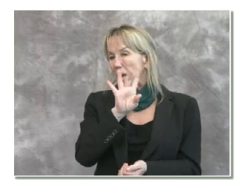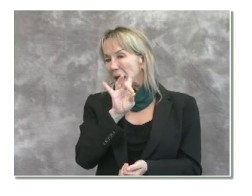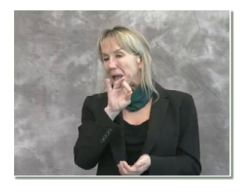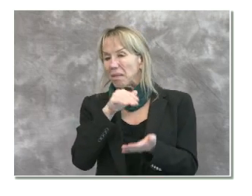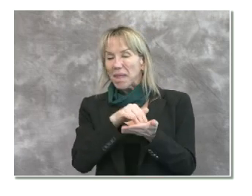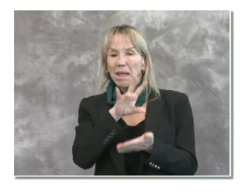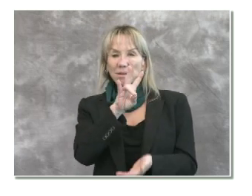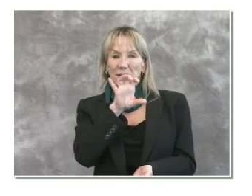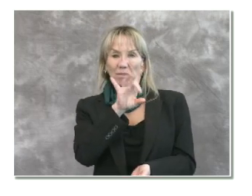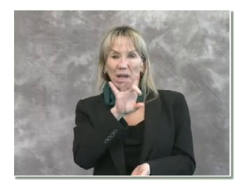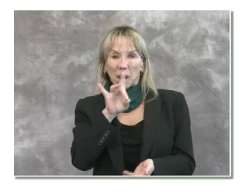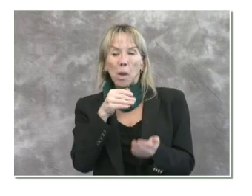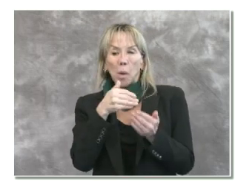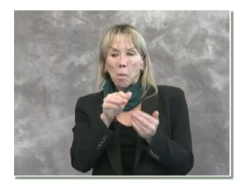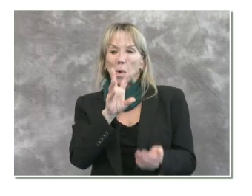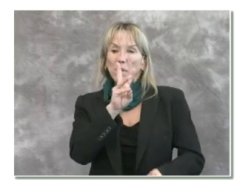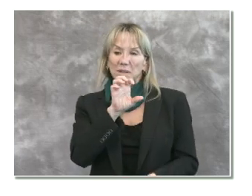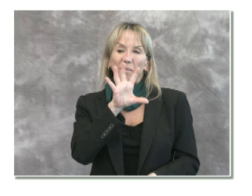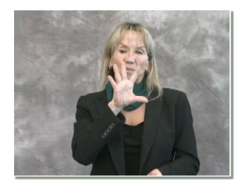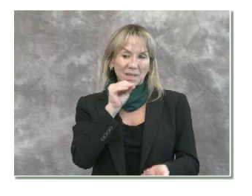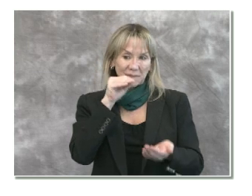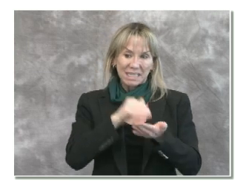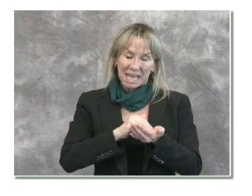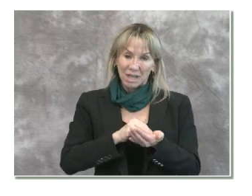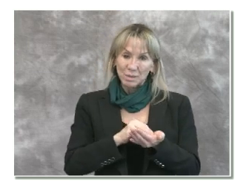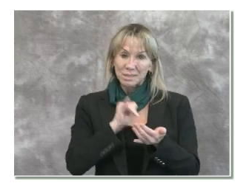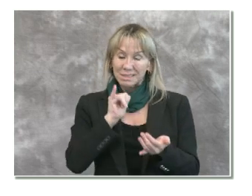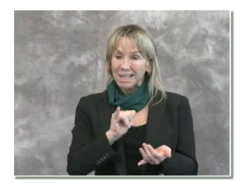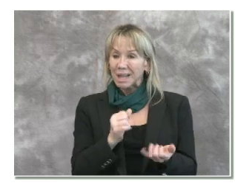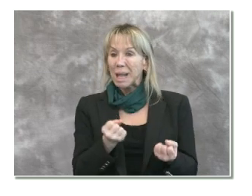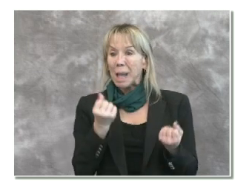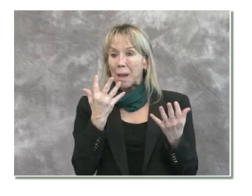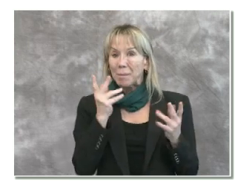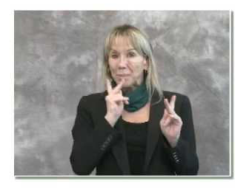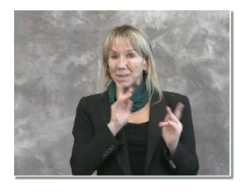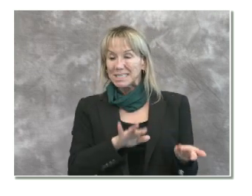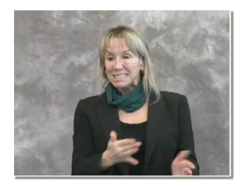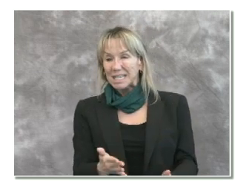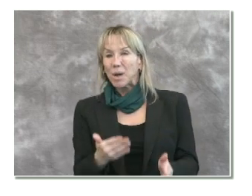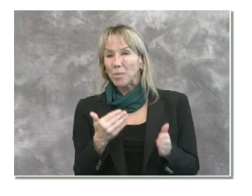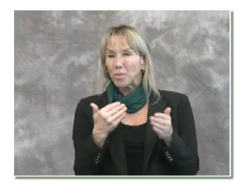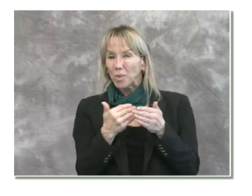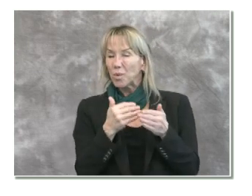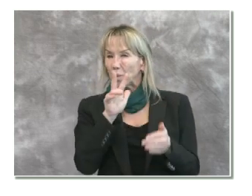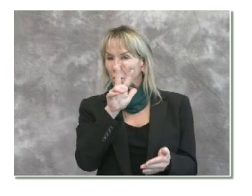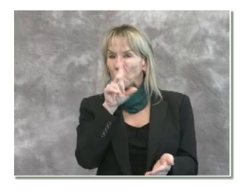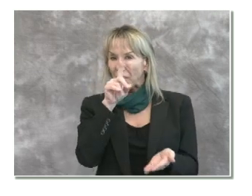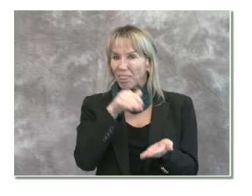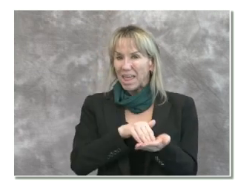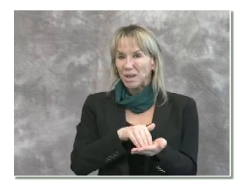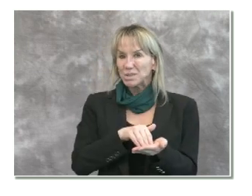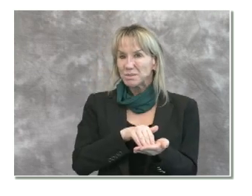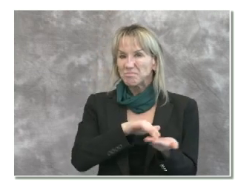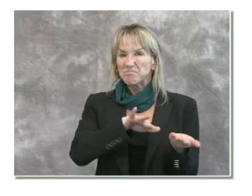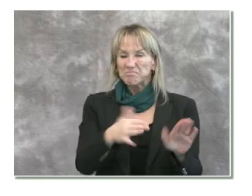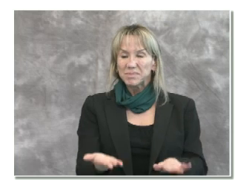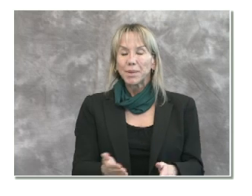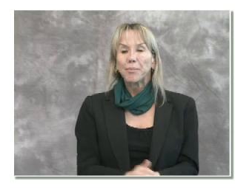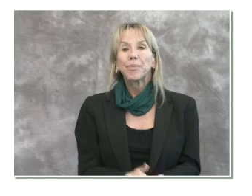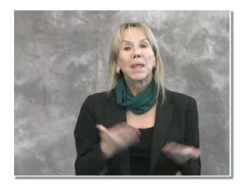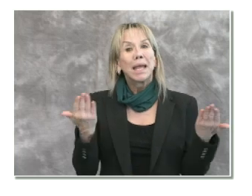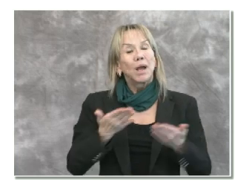650 positive cases reported, which includes about 31,000 deaths.